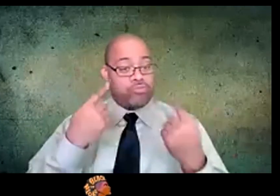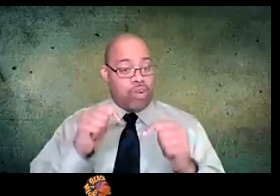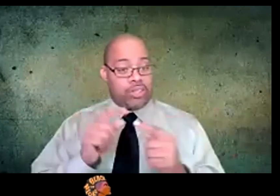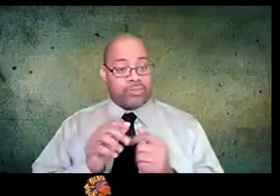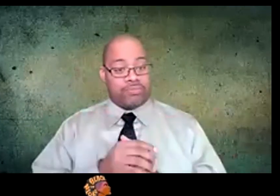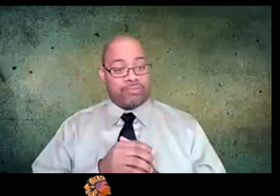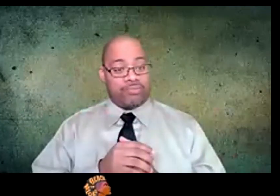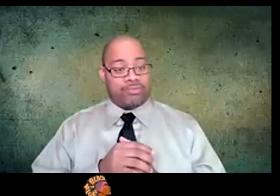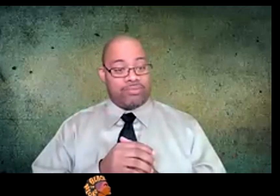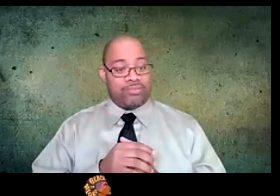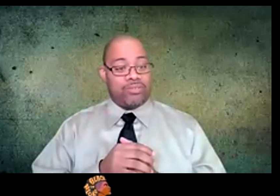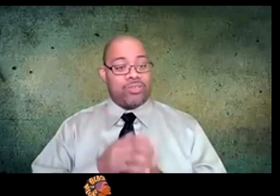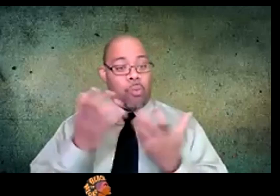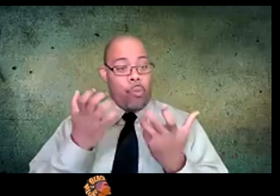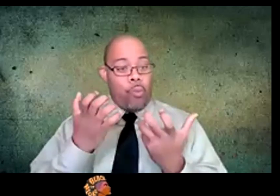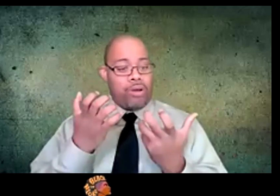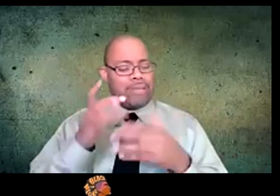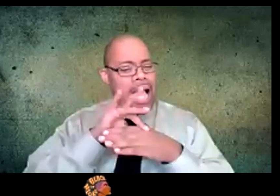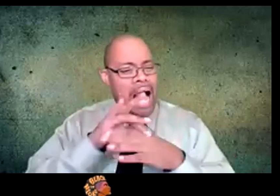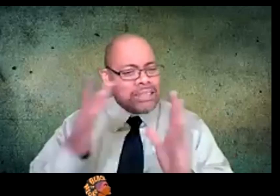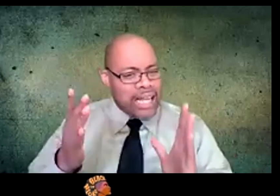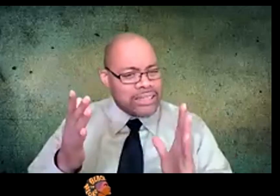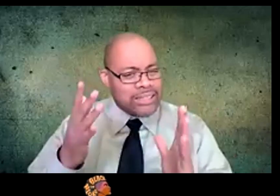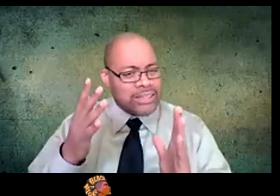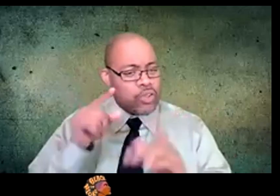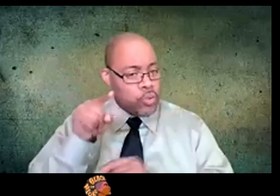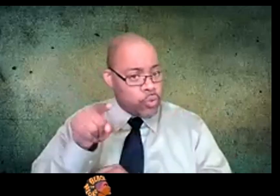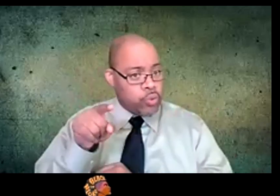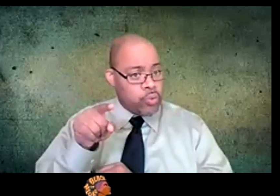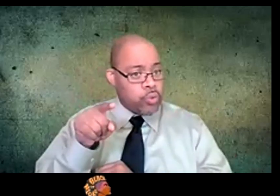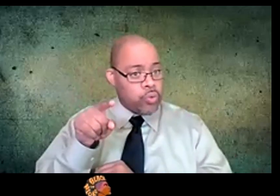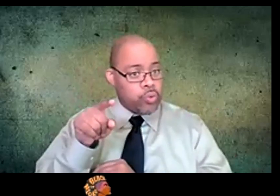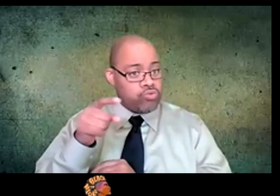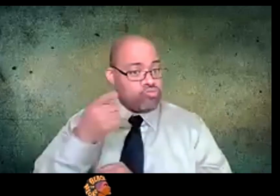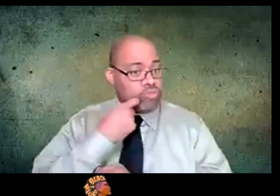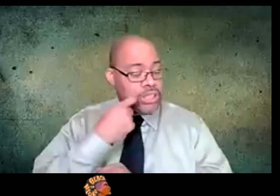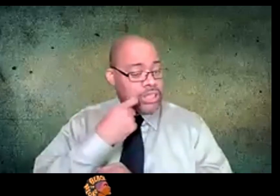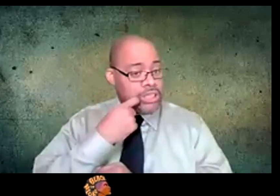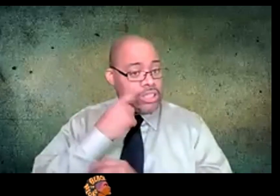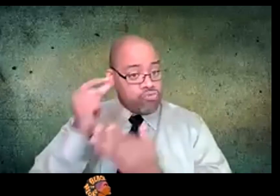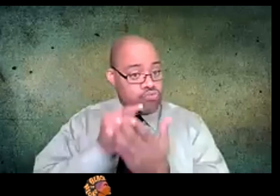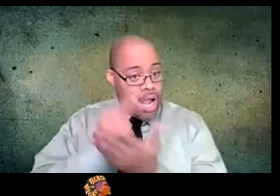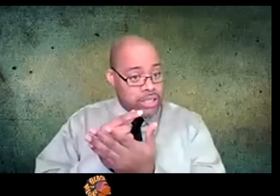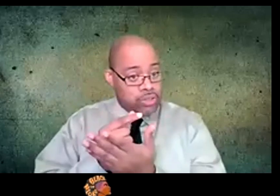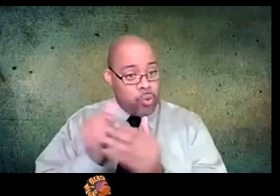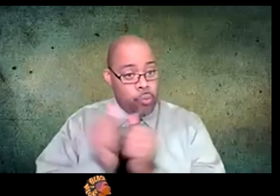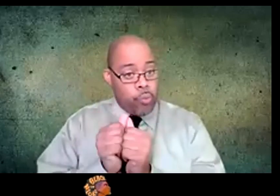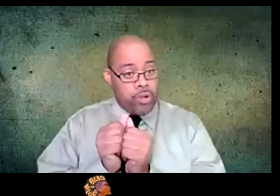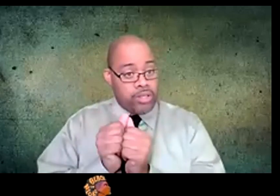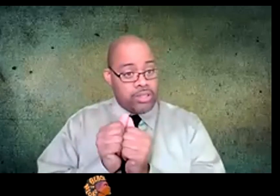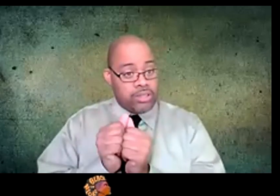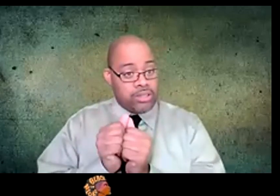want some context. Now, have you recently graduated with was it